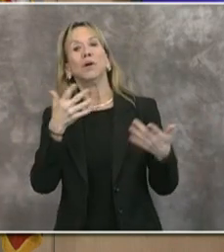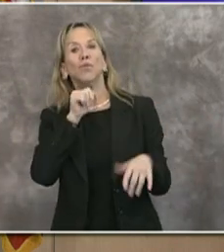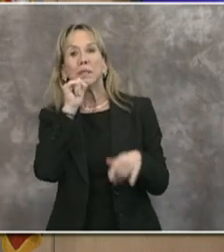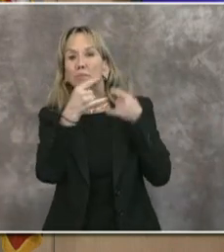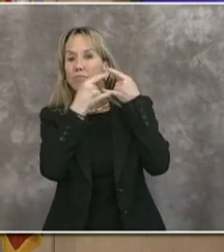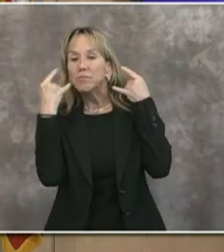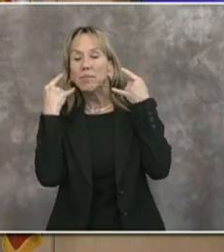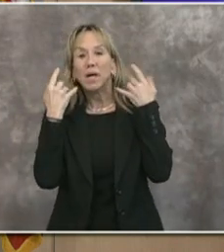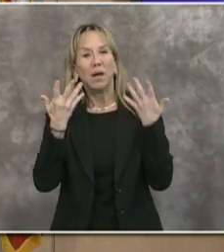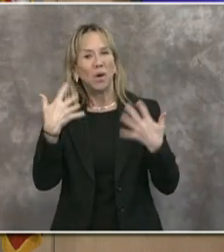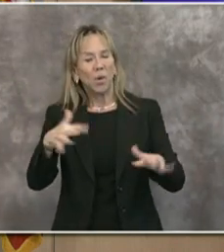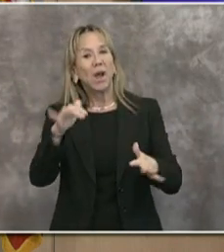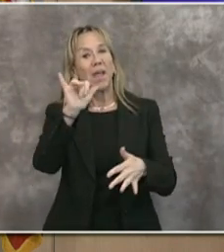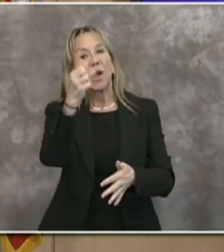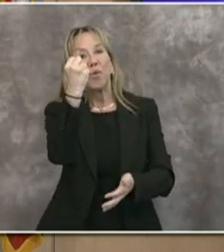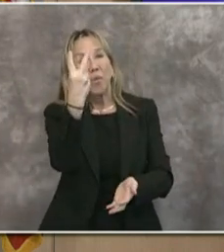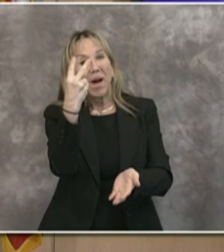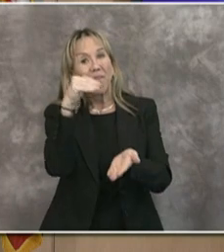a region was